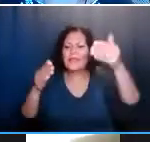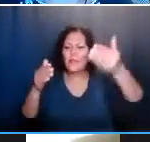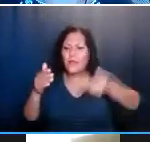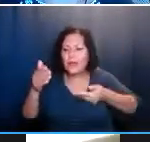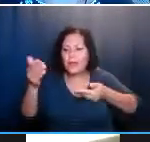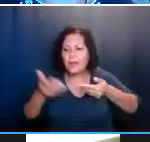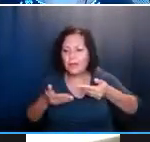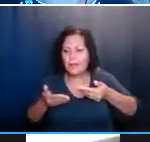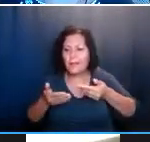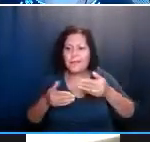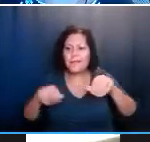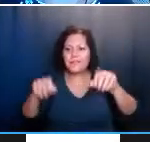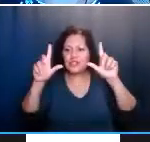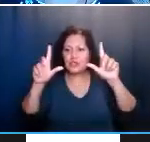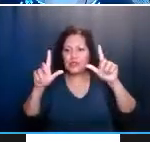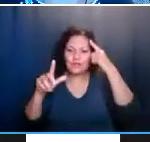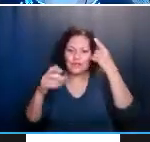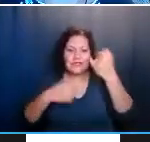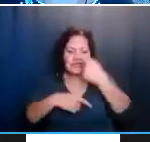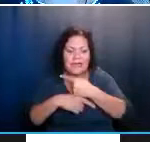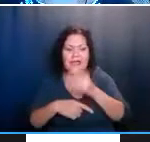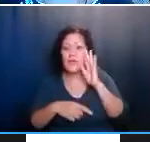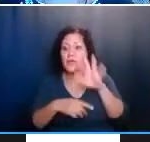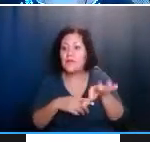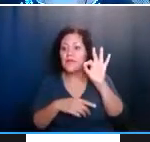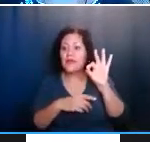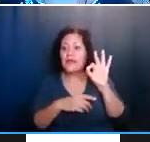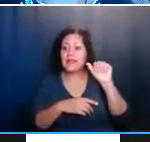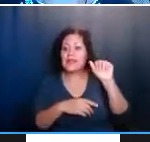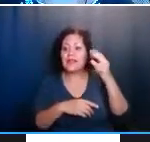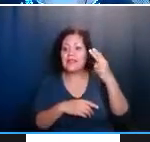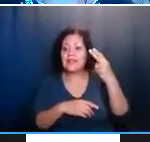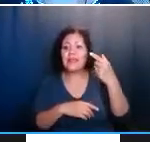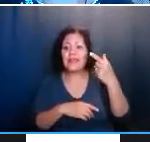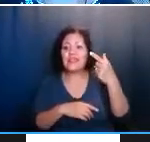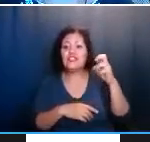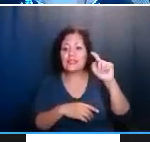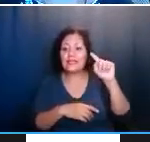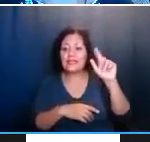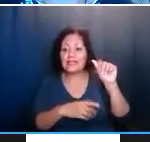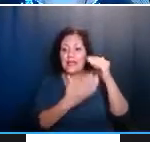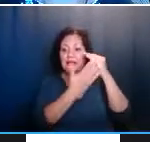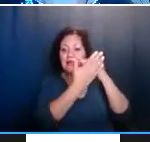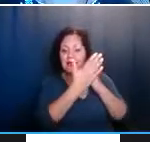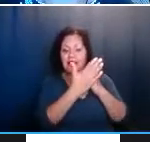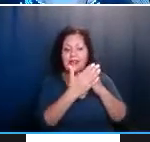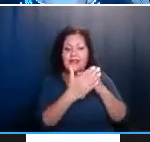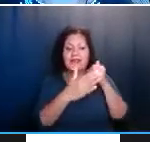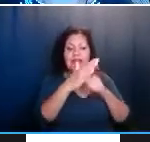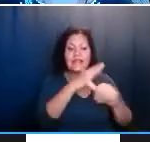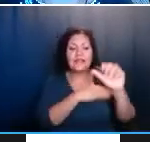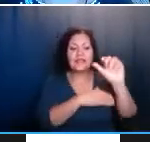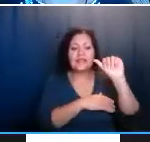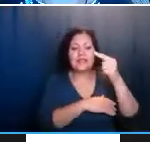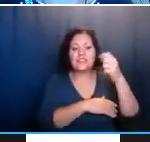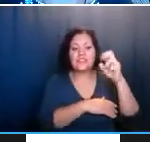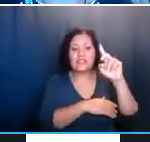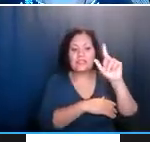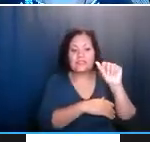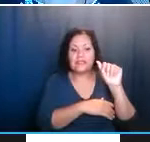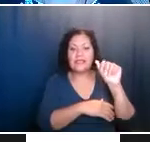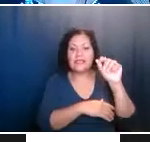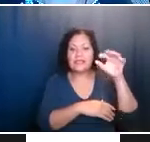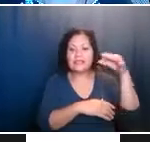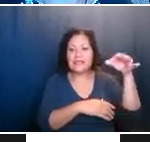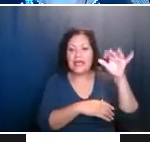day. You're going to find the agenda with all the sessions under the agenda tab in the app. It's